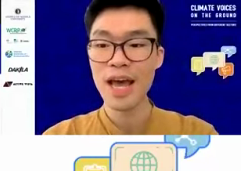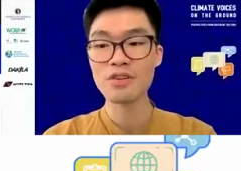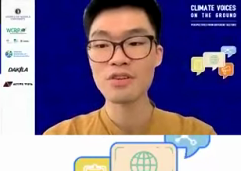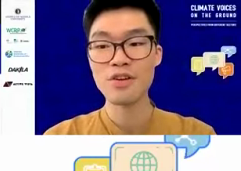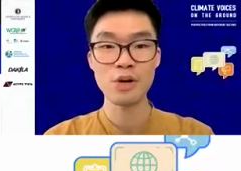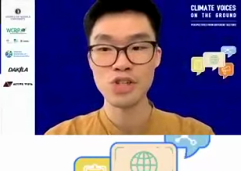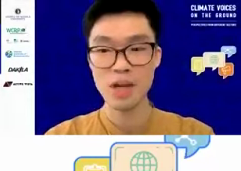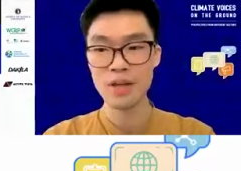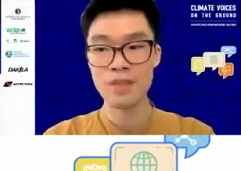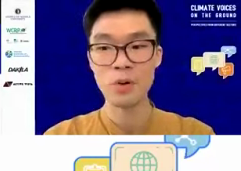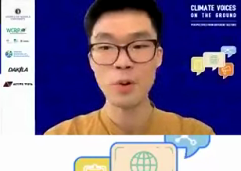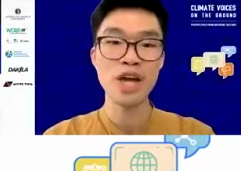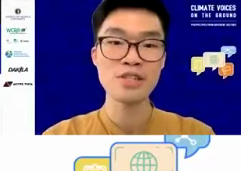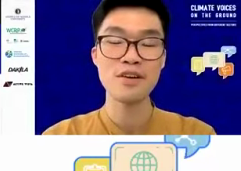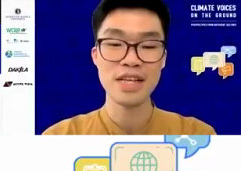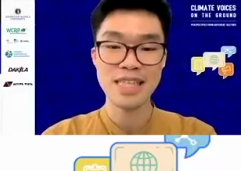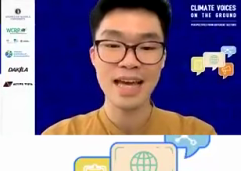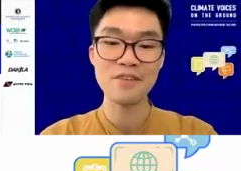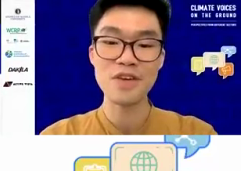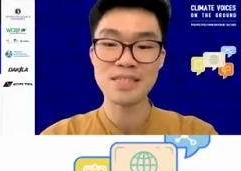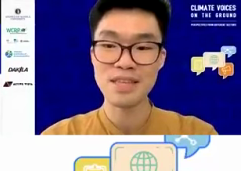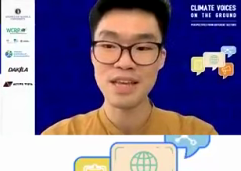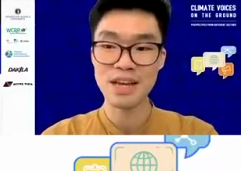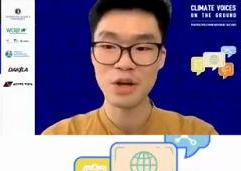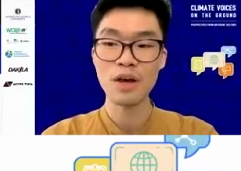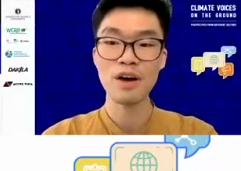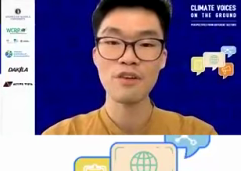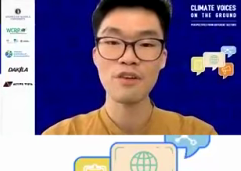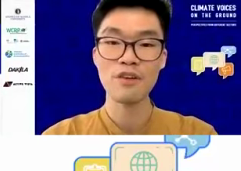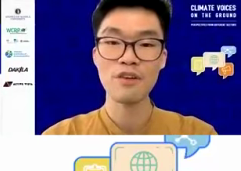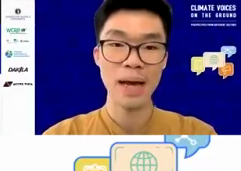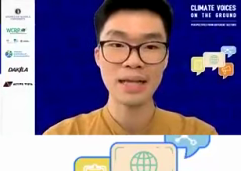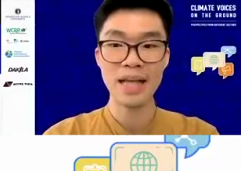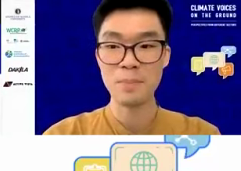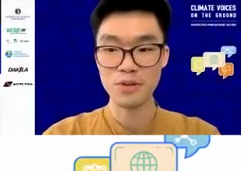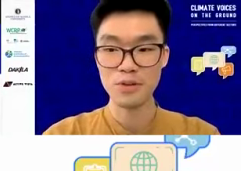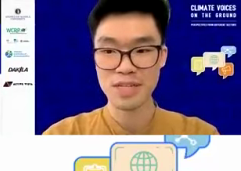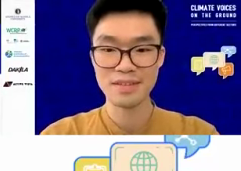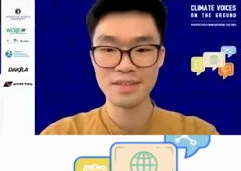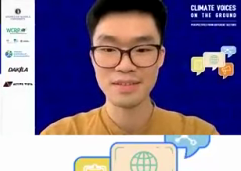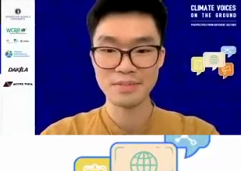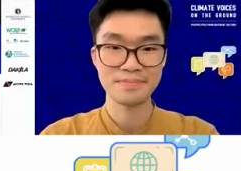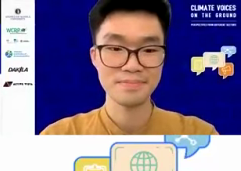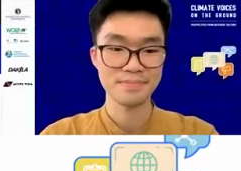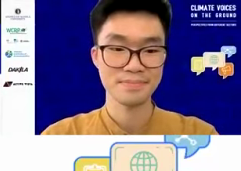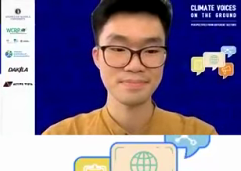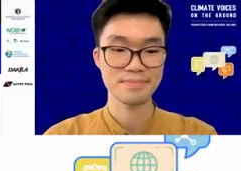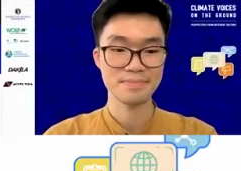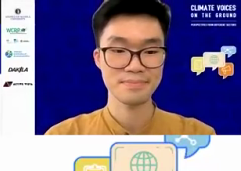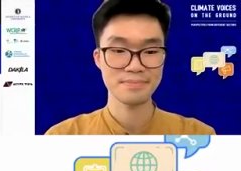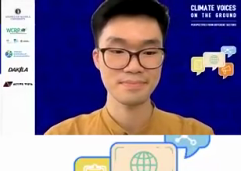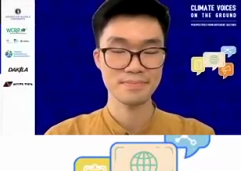of herself and Dr. Theodore Shepherd, the co-chairs of the Scientific Steering Group of My Climate Risk.